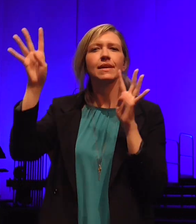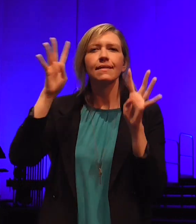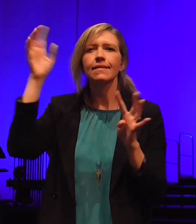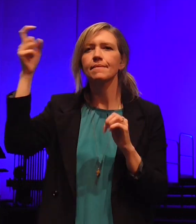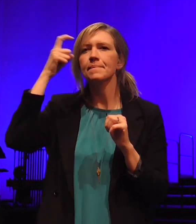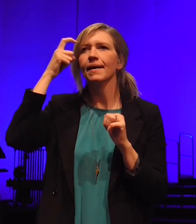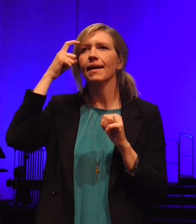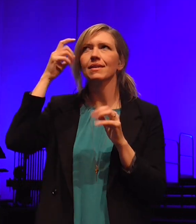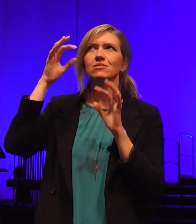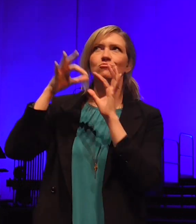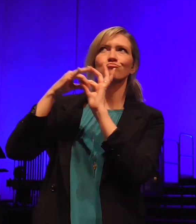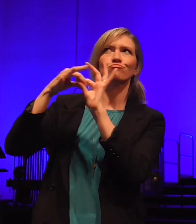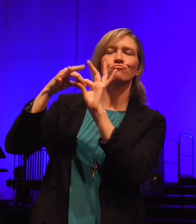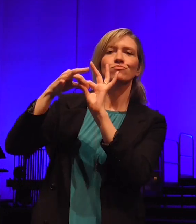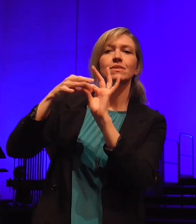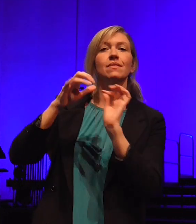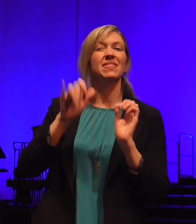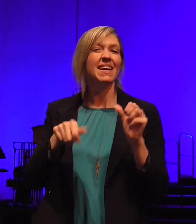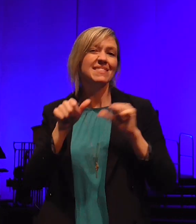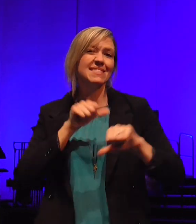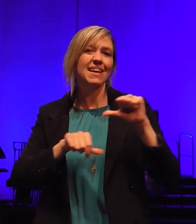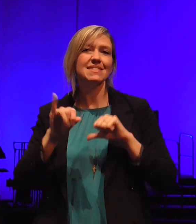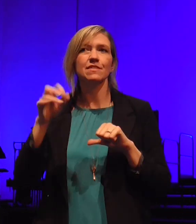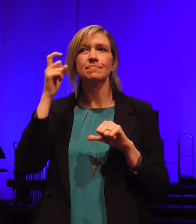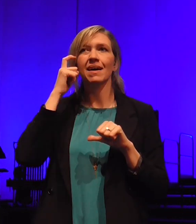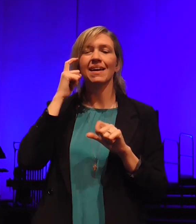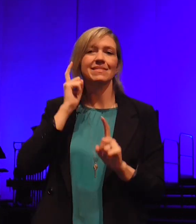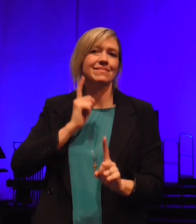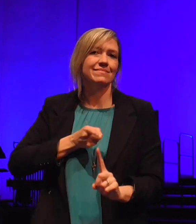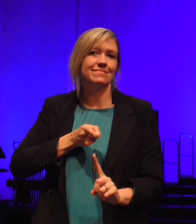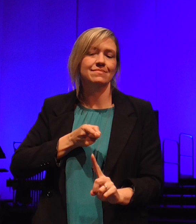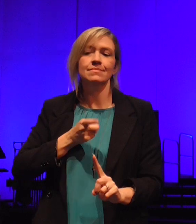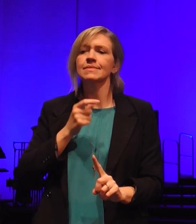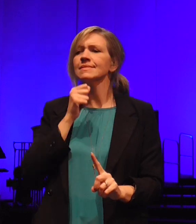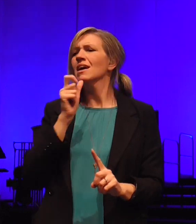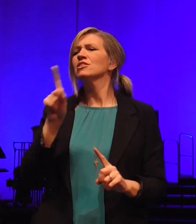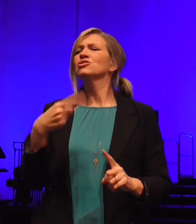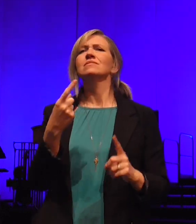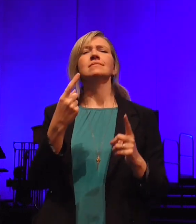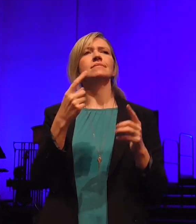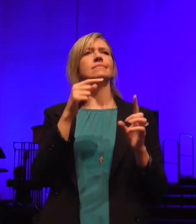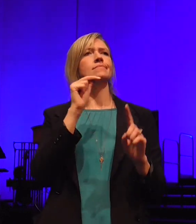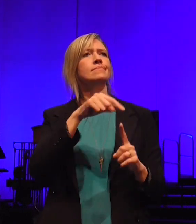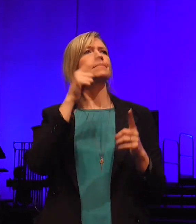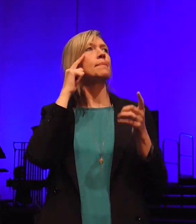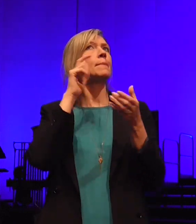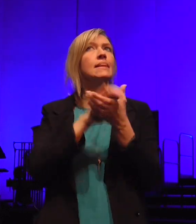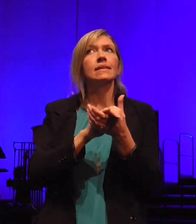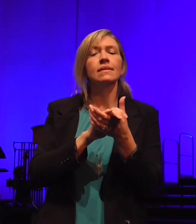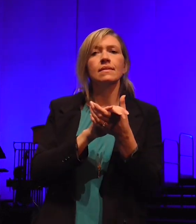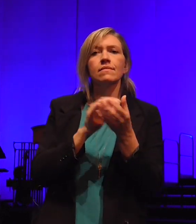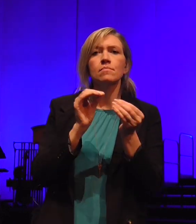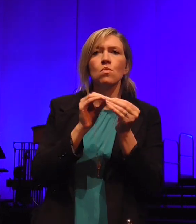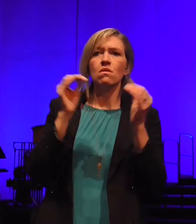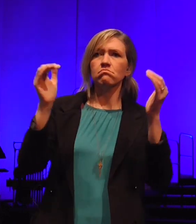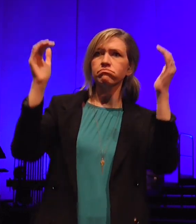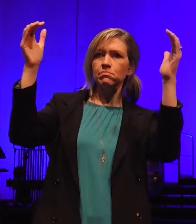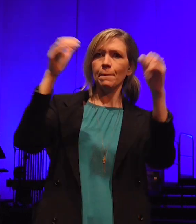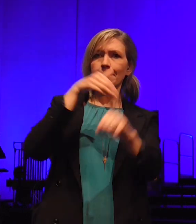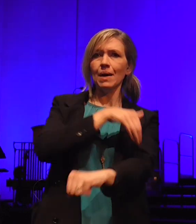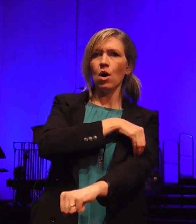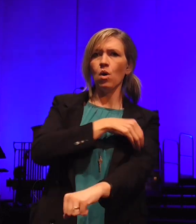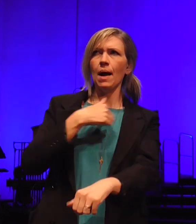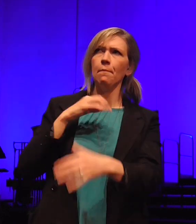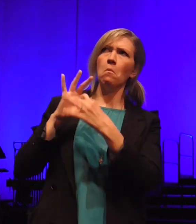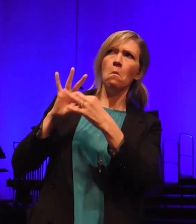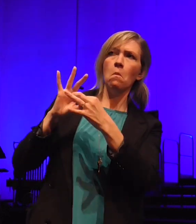creative mind. That's what Science of Mind is all about. It's not just about believing in a higher power and knowing that